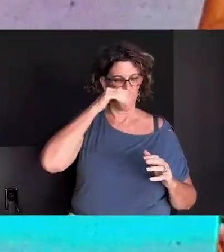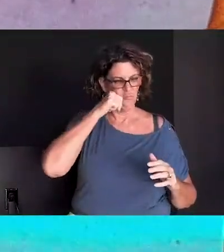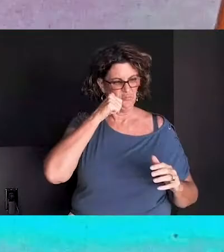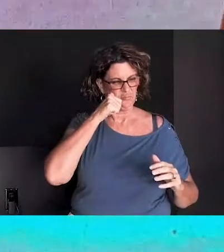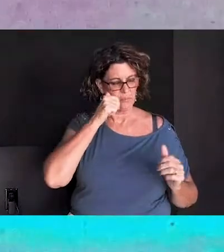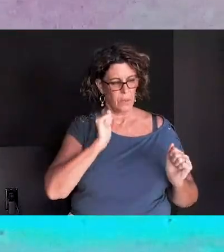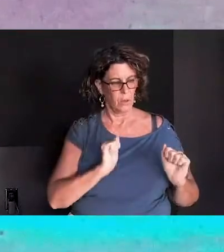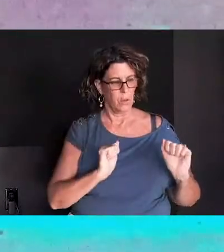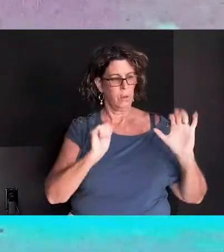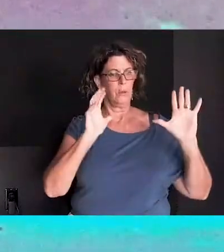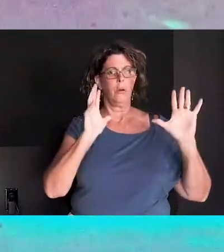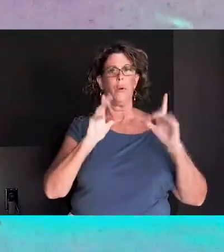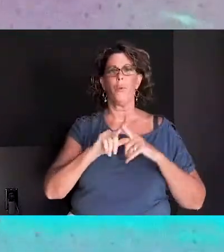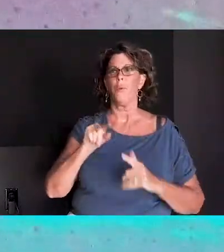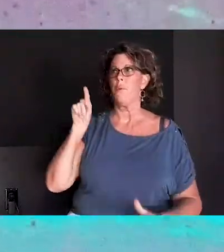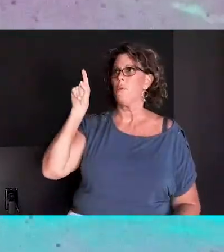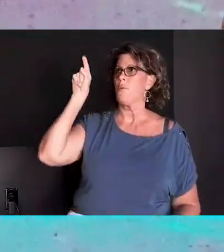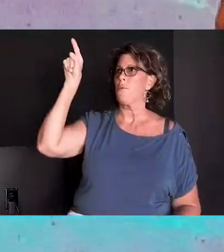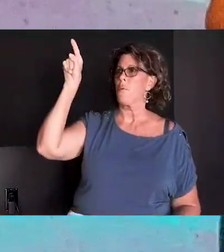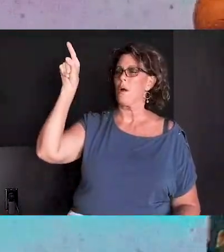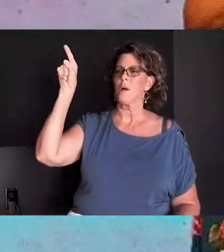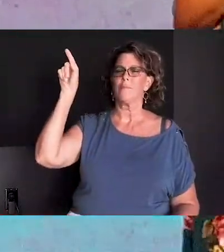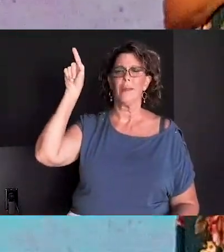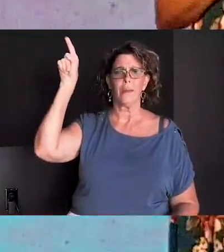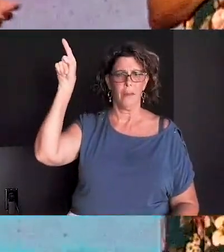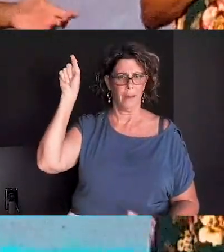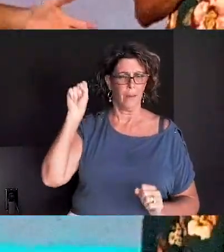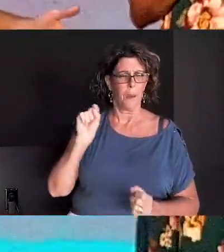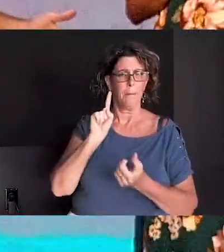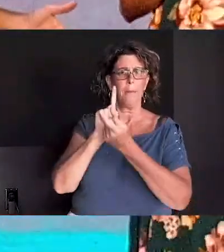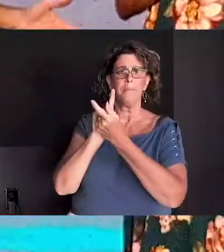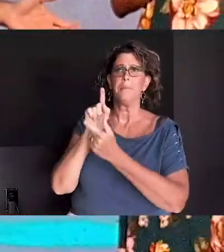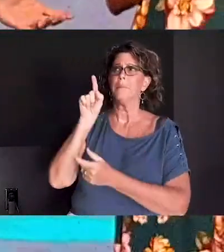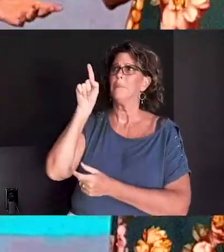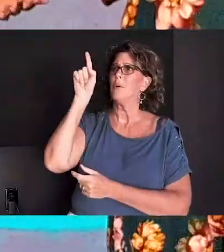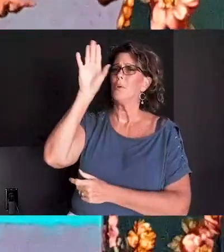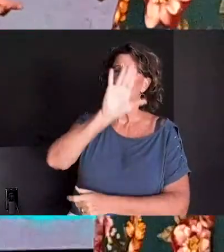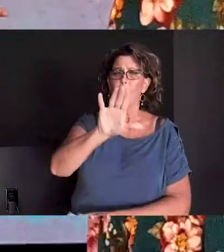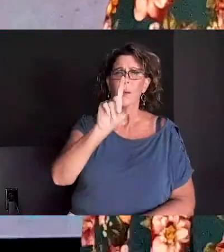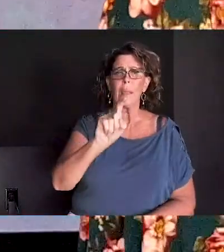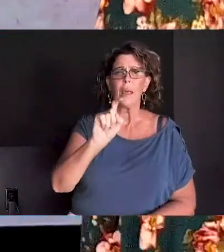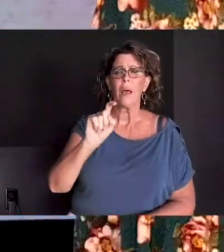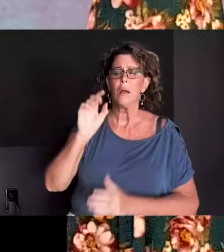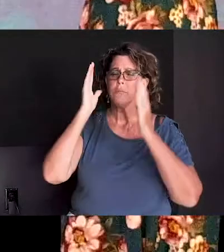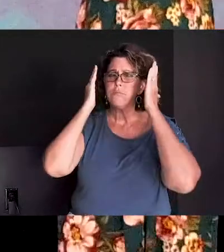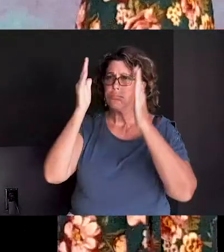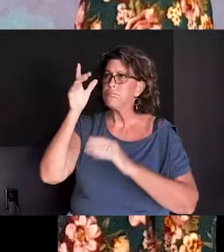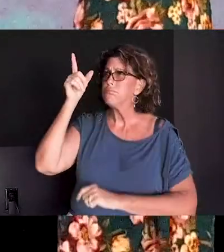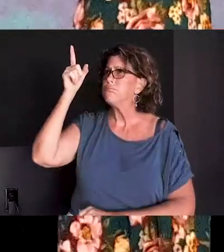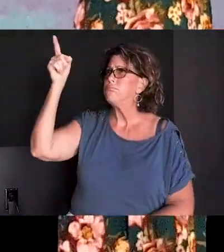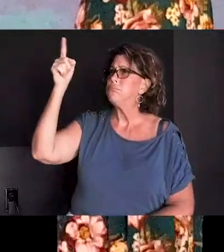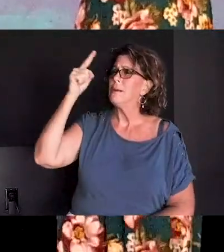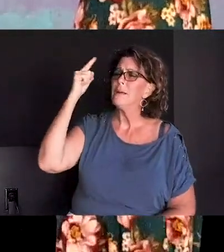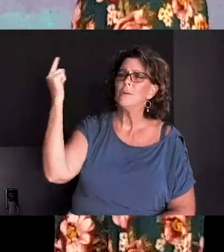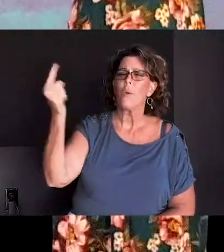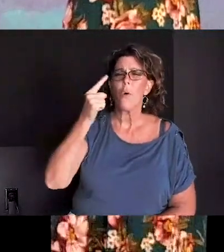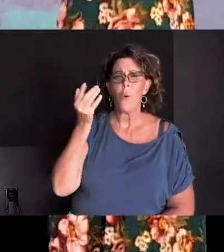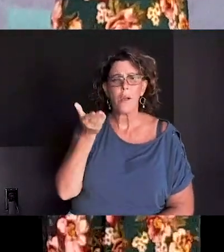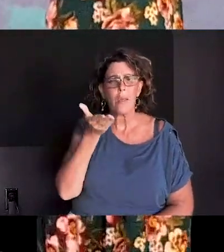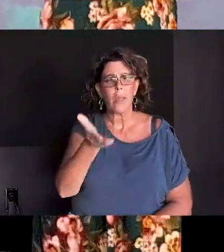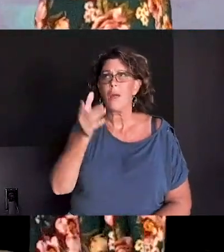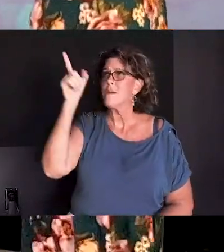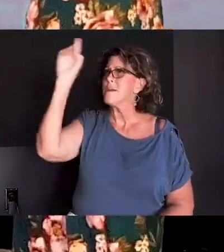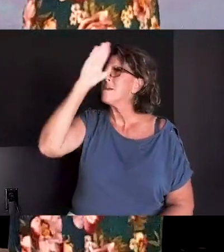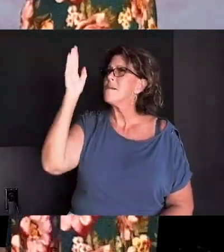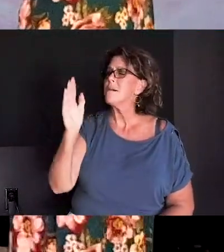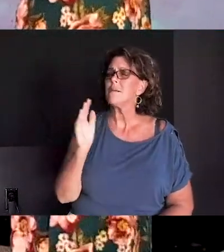run to the place where our help can be found. It's running into the open arms of the Father who is always there, who never leaves us,